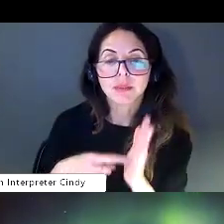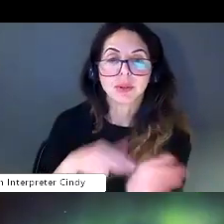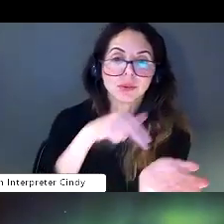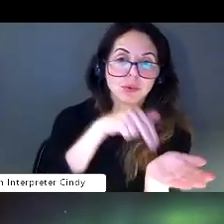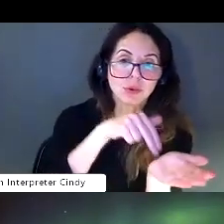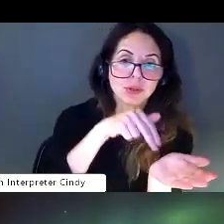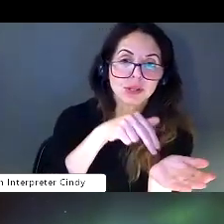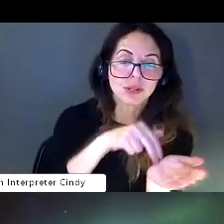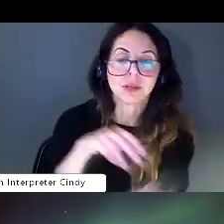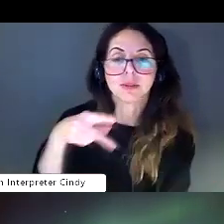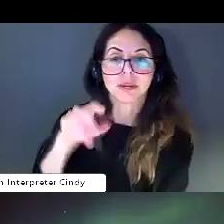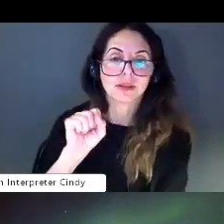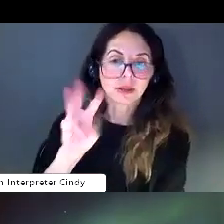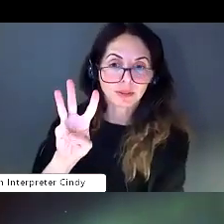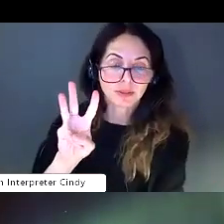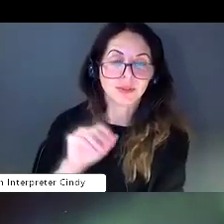nurses, PSWs,